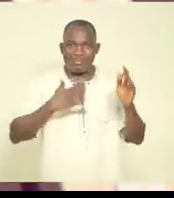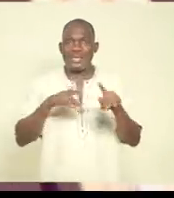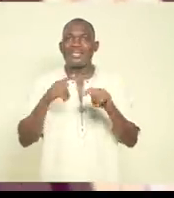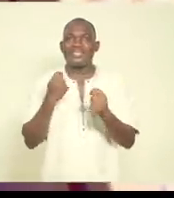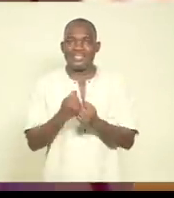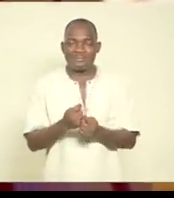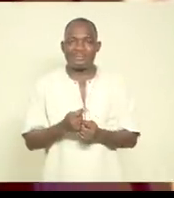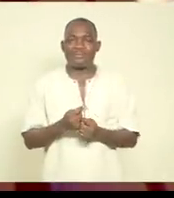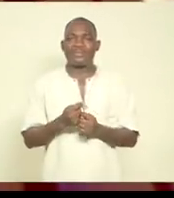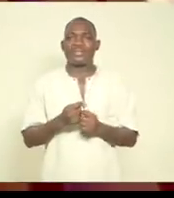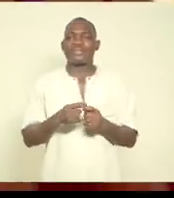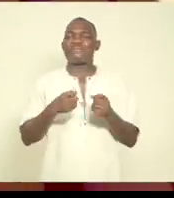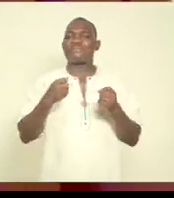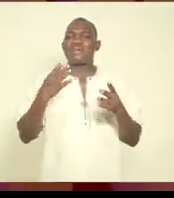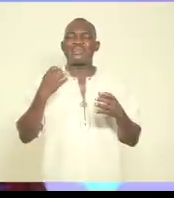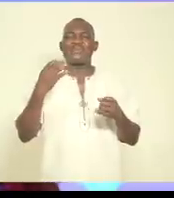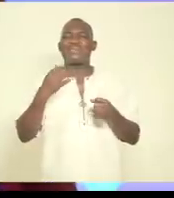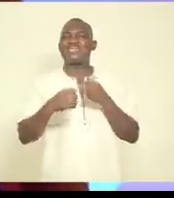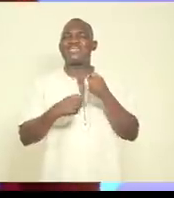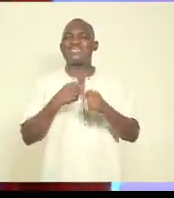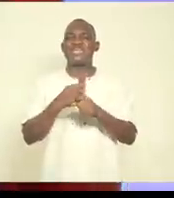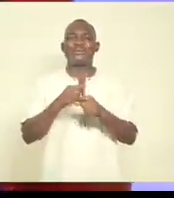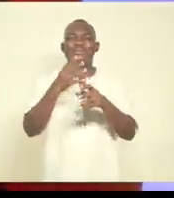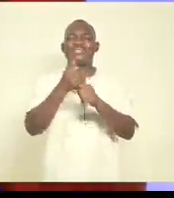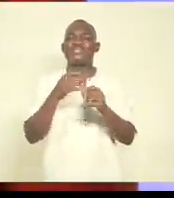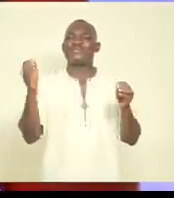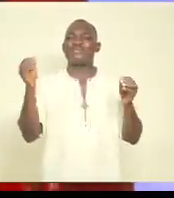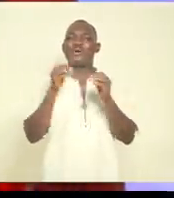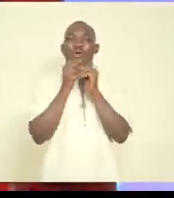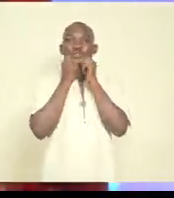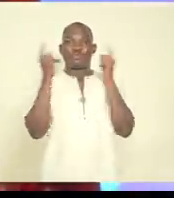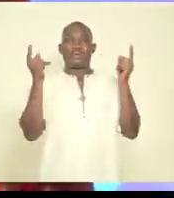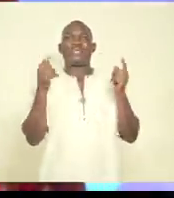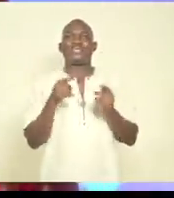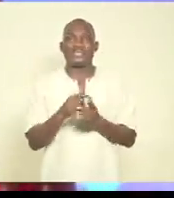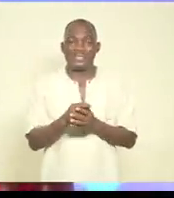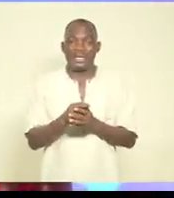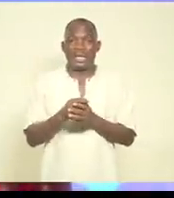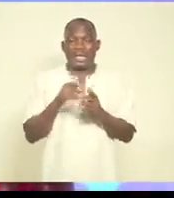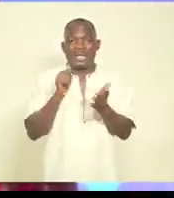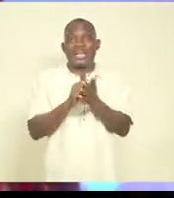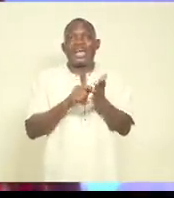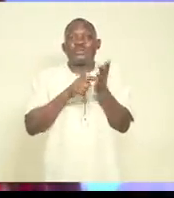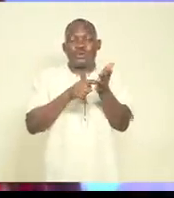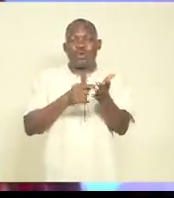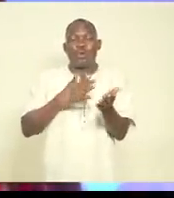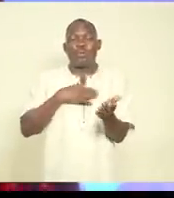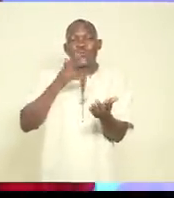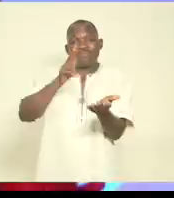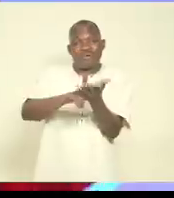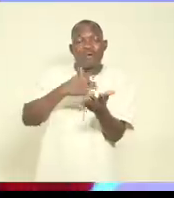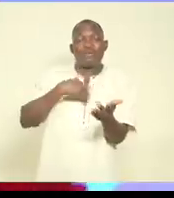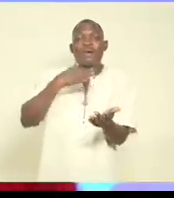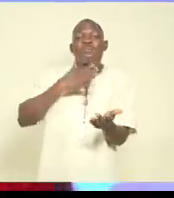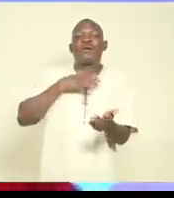It has really been a year full of surprises. And this is a validation that the work that we do has